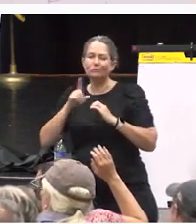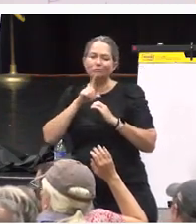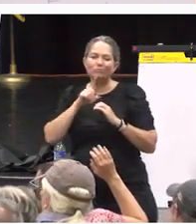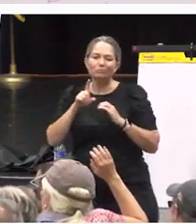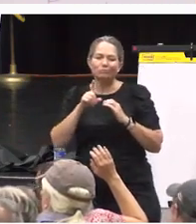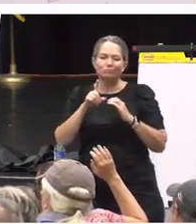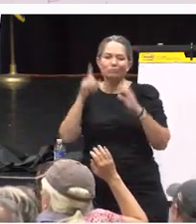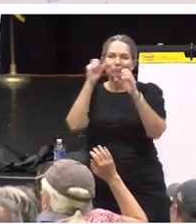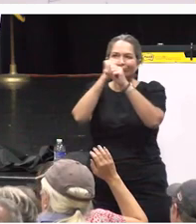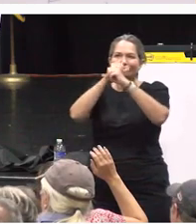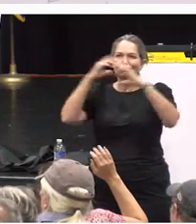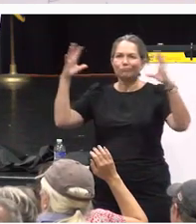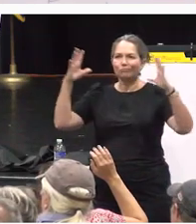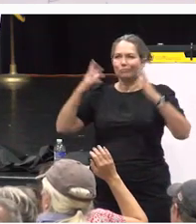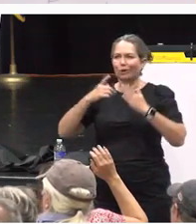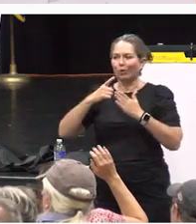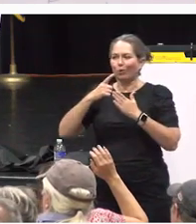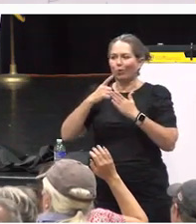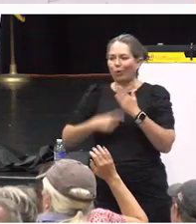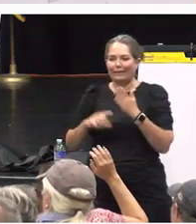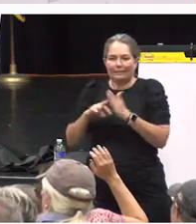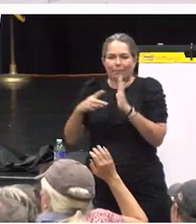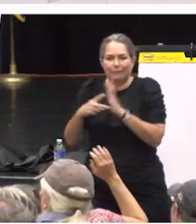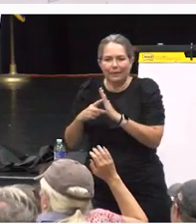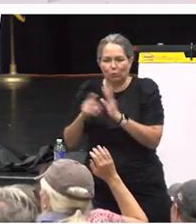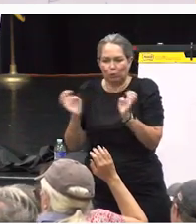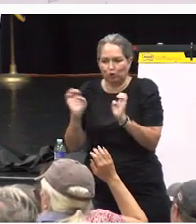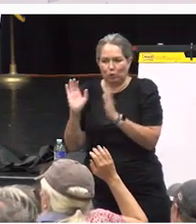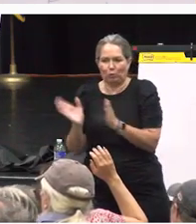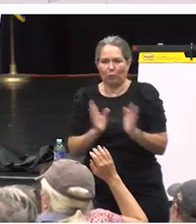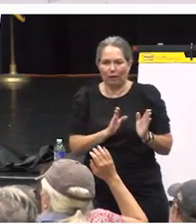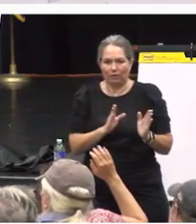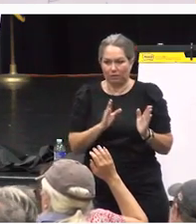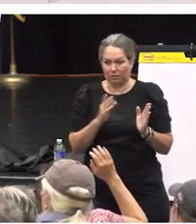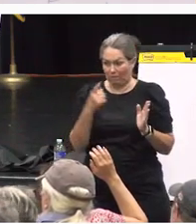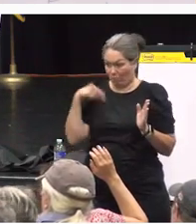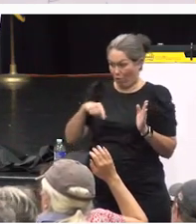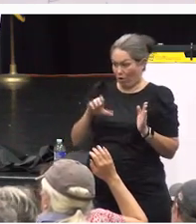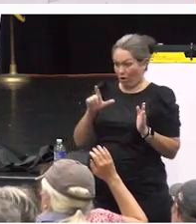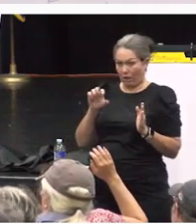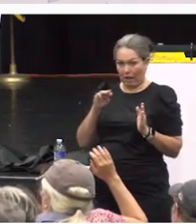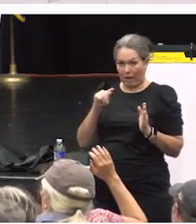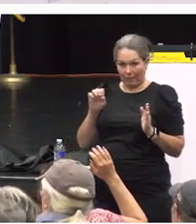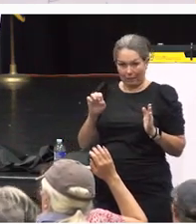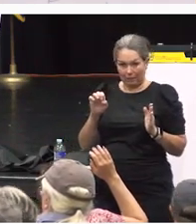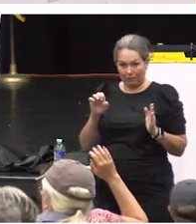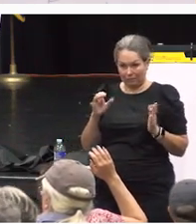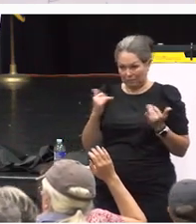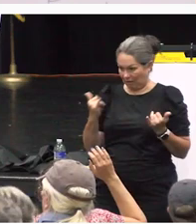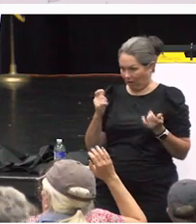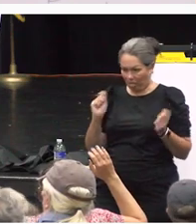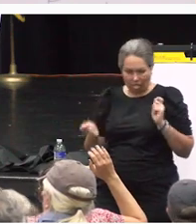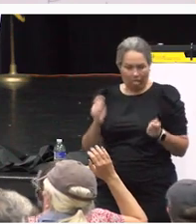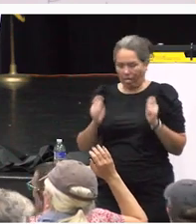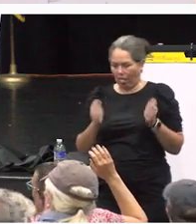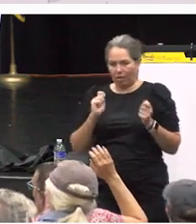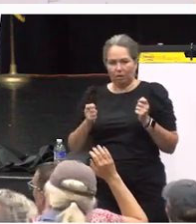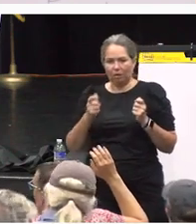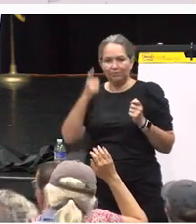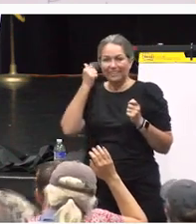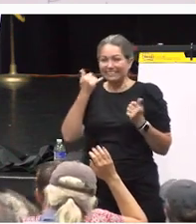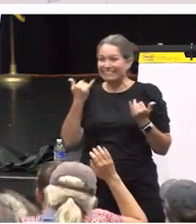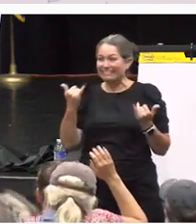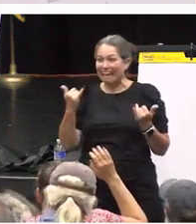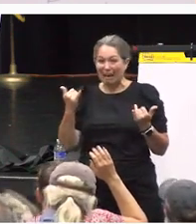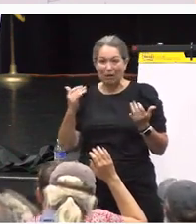version of what does emergency preparedness require in the climate change era, because we are now looking at